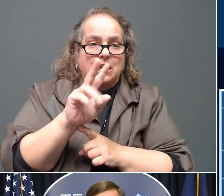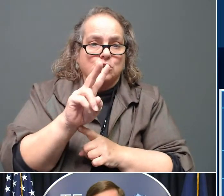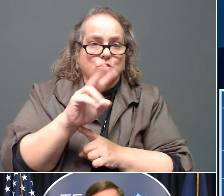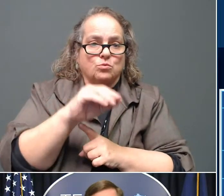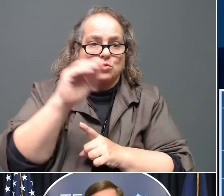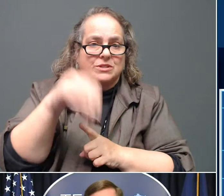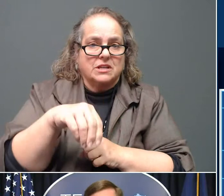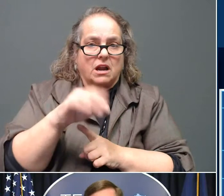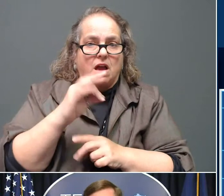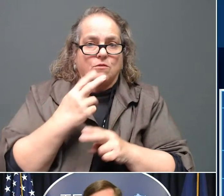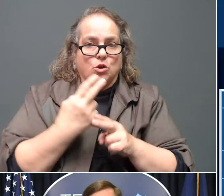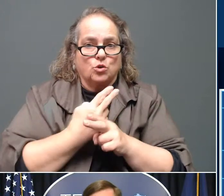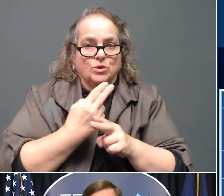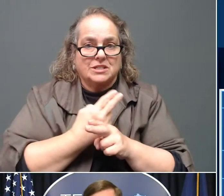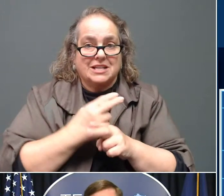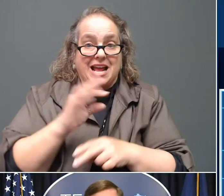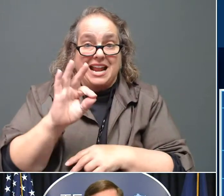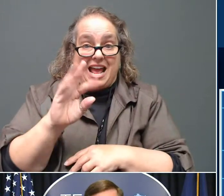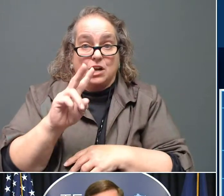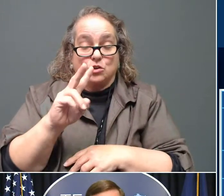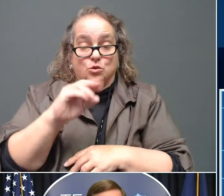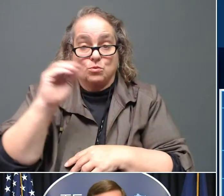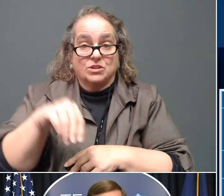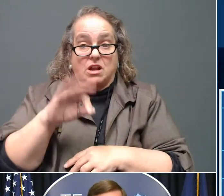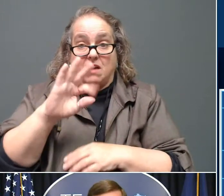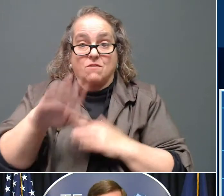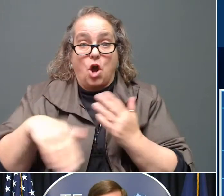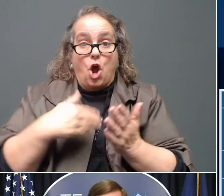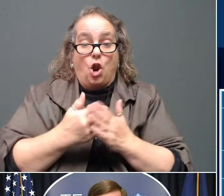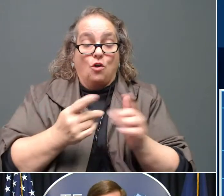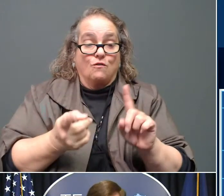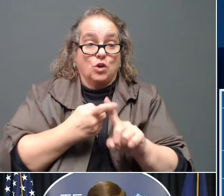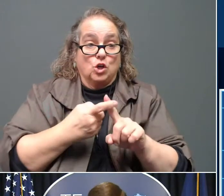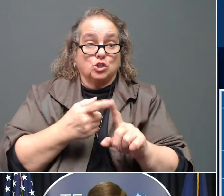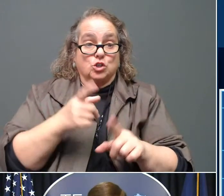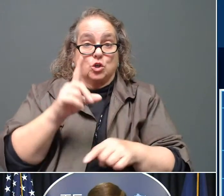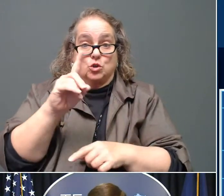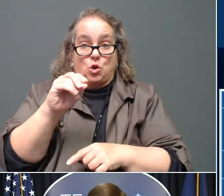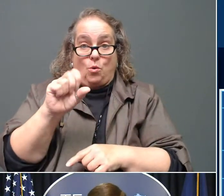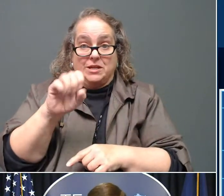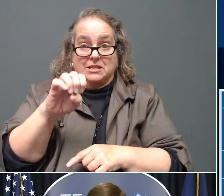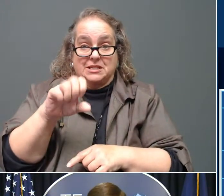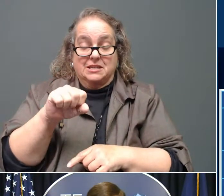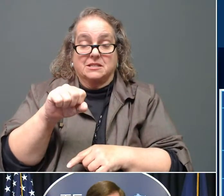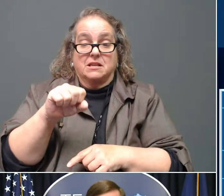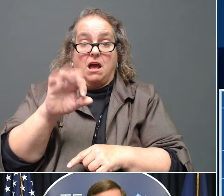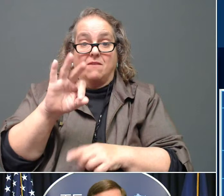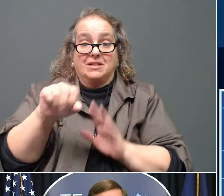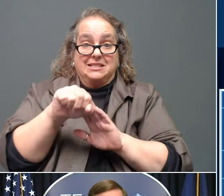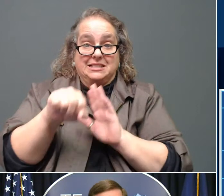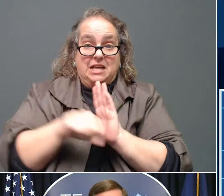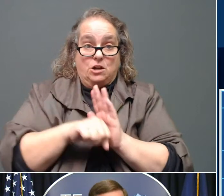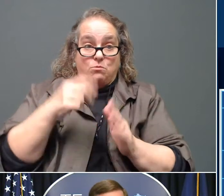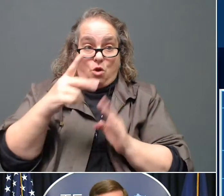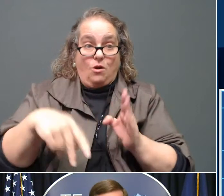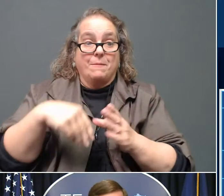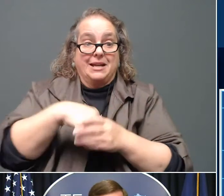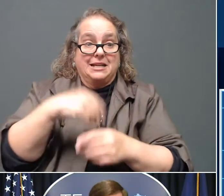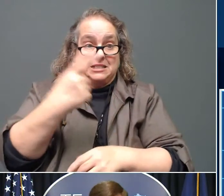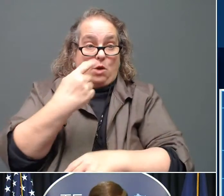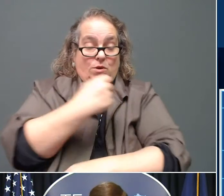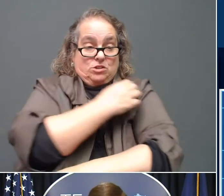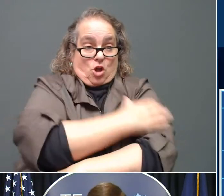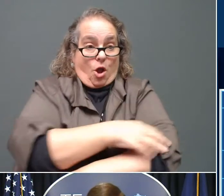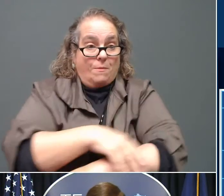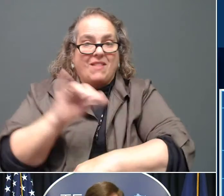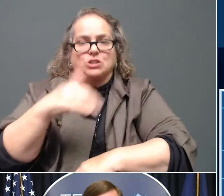which means 92% of all first doses to the state program are in somebody's arm. That's a good number. It's going to just